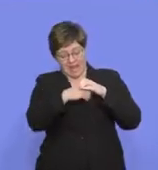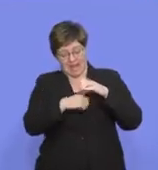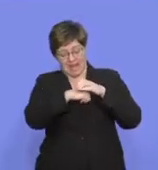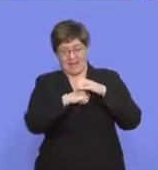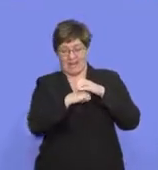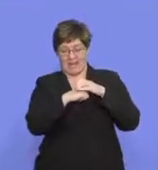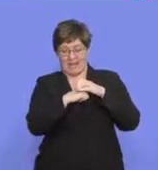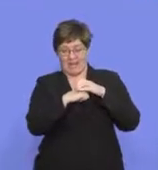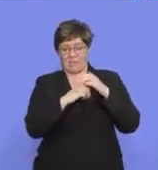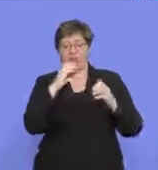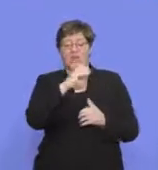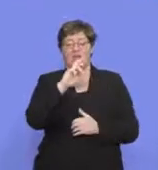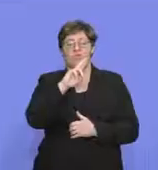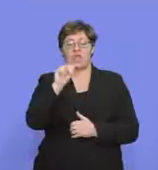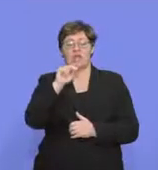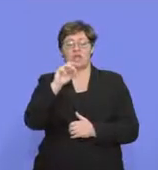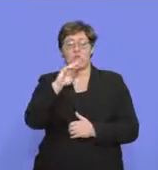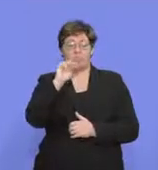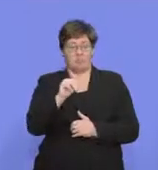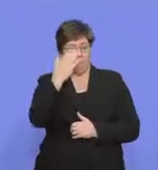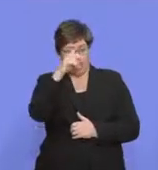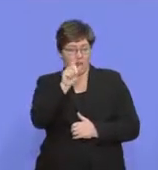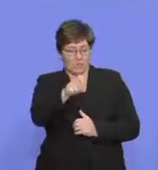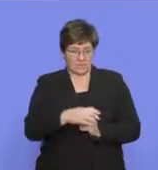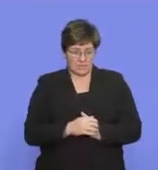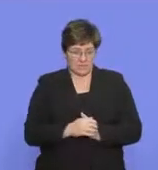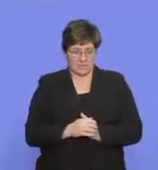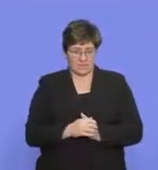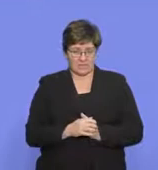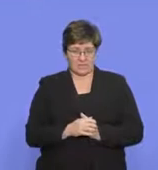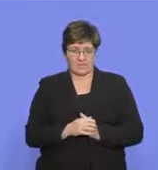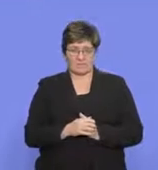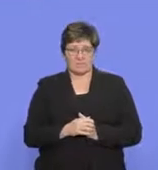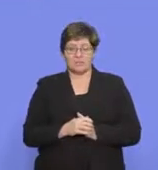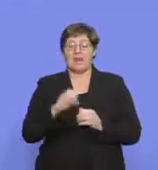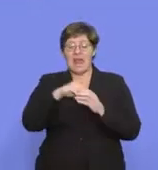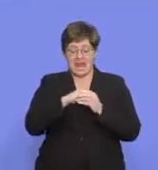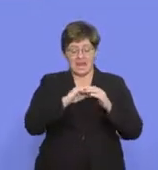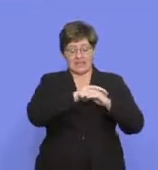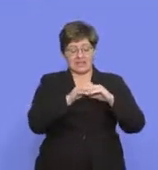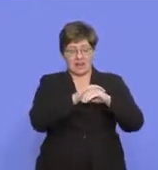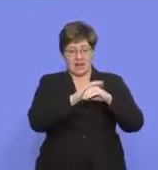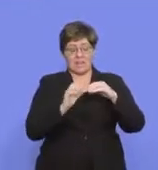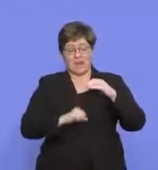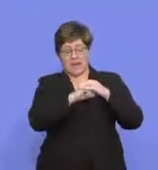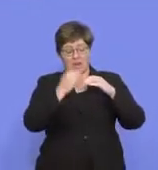the cranium, and you need to know that. So the cranium is the place in the skull where the brain is